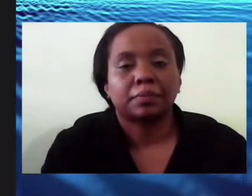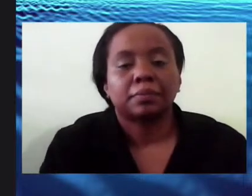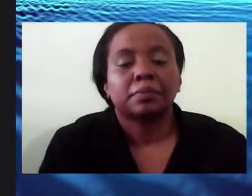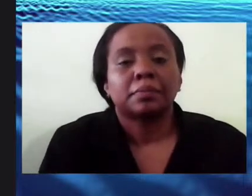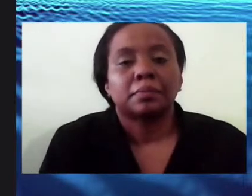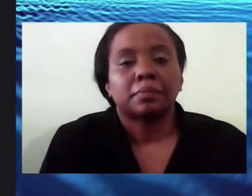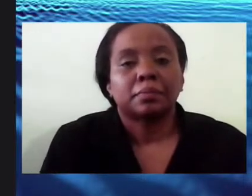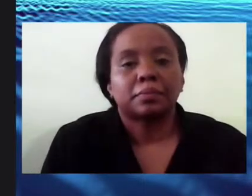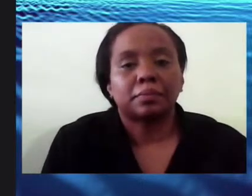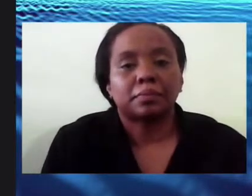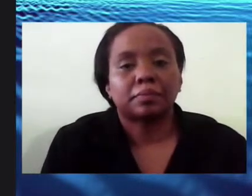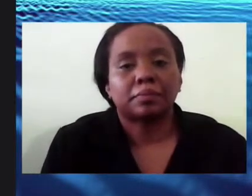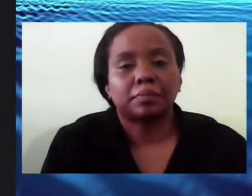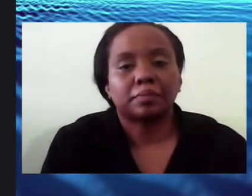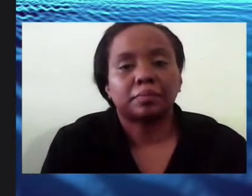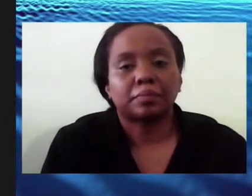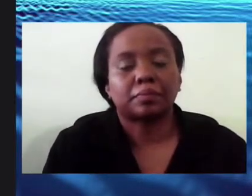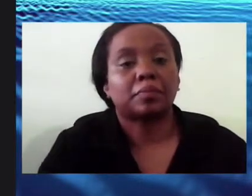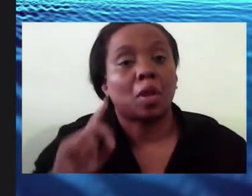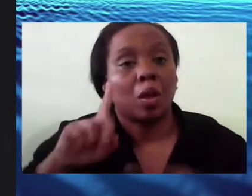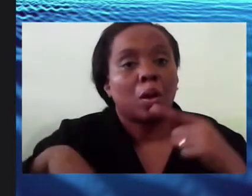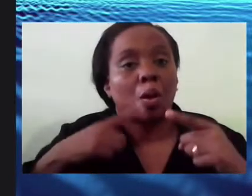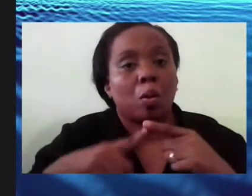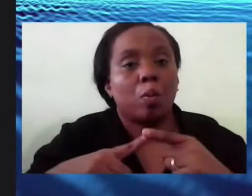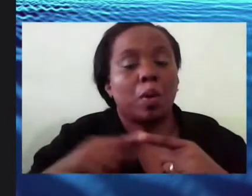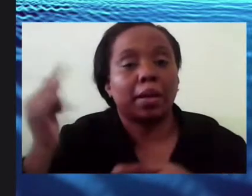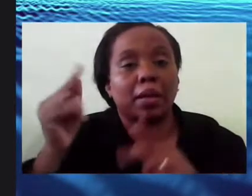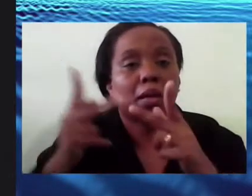to when we reopen at 6?